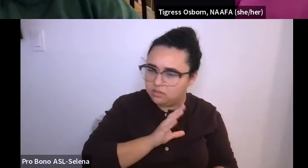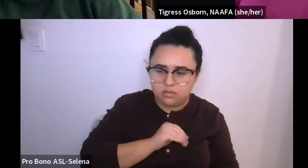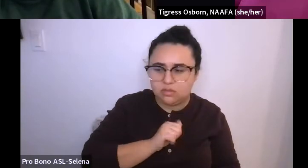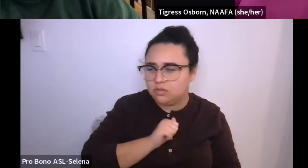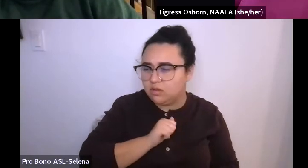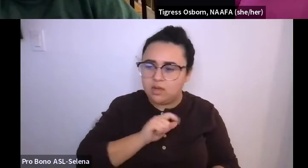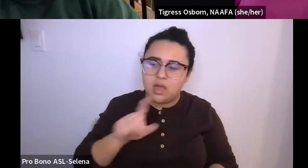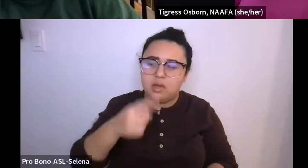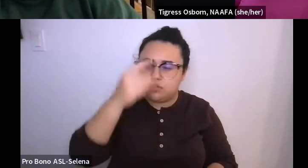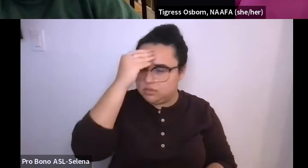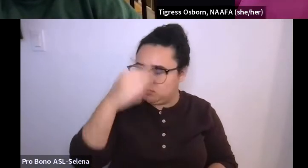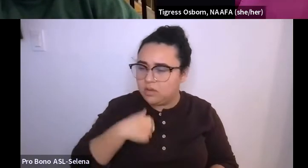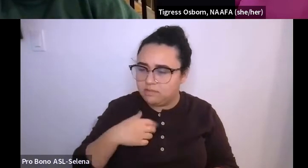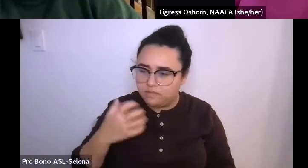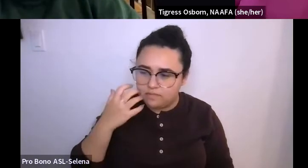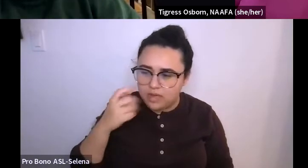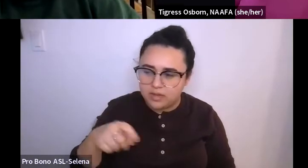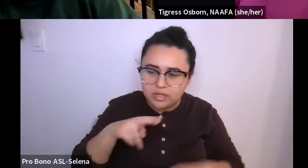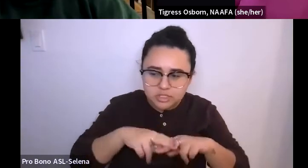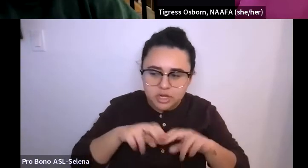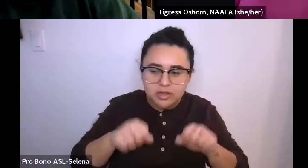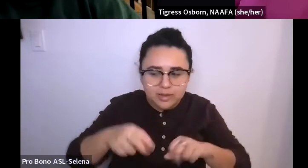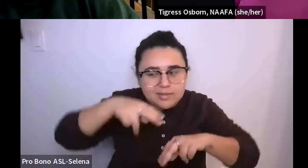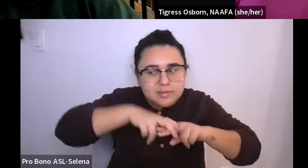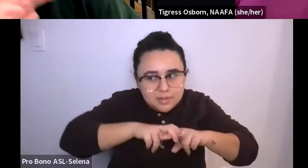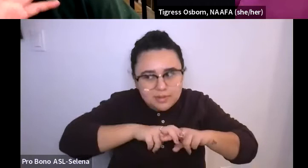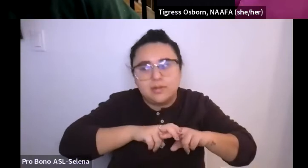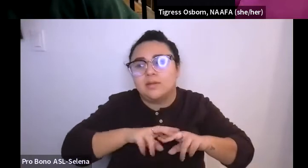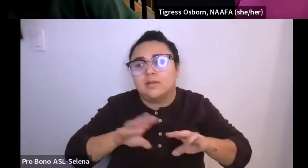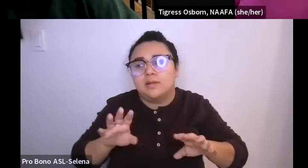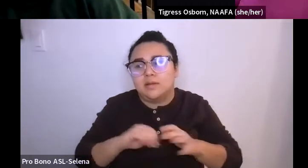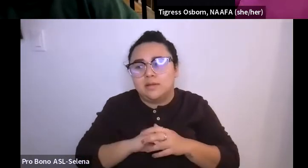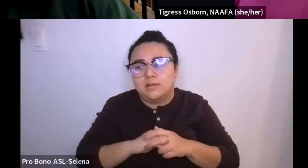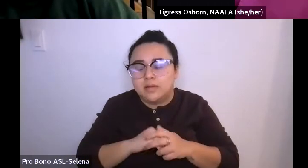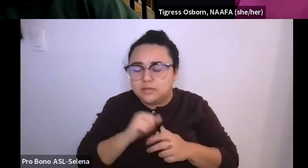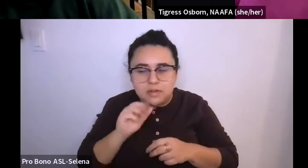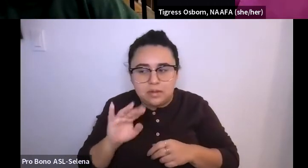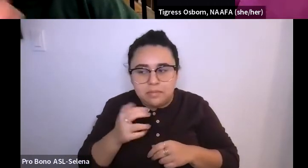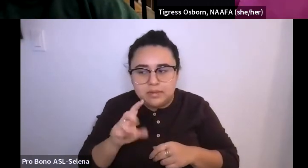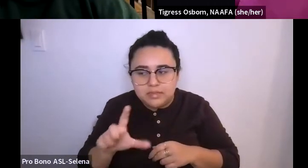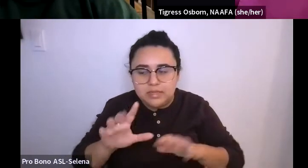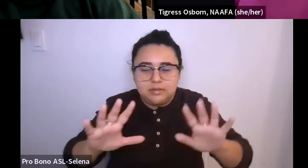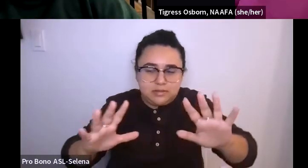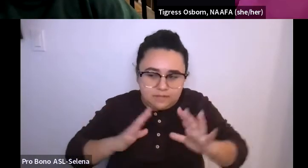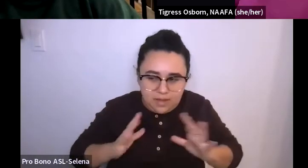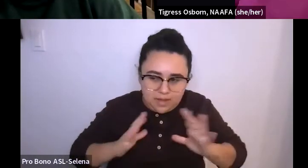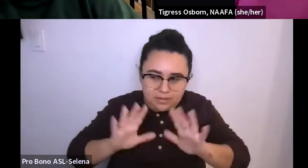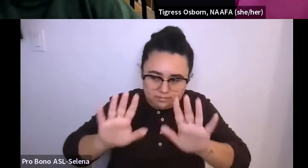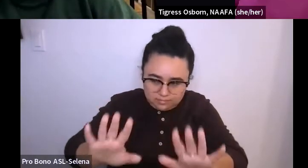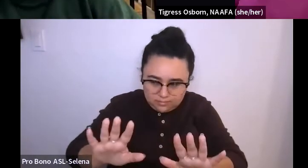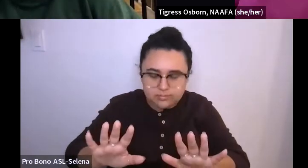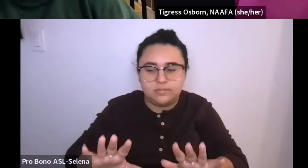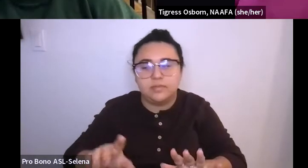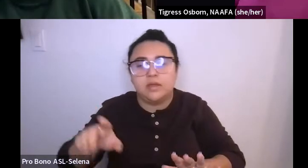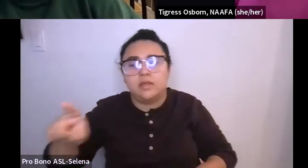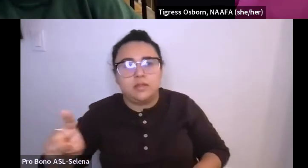like, I'm fat and I need a chair that can hold me. Like, it's not a big deal. It's fine. And then